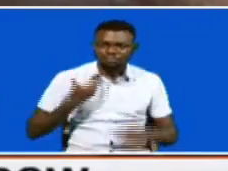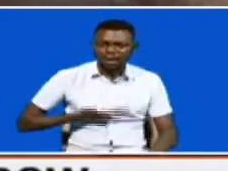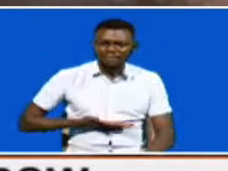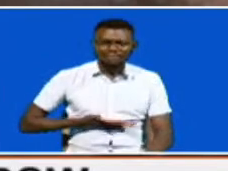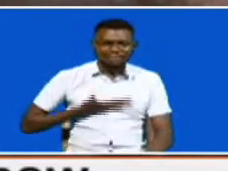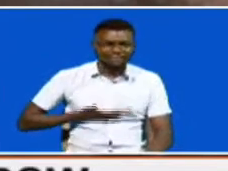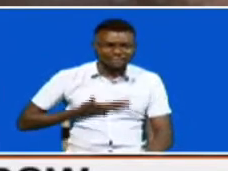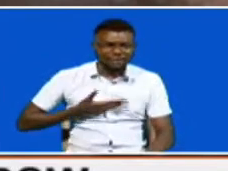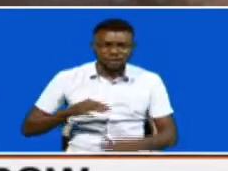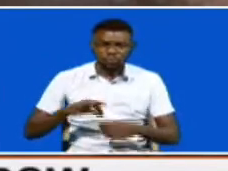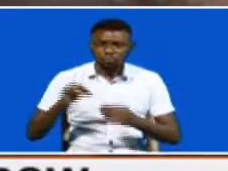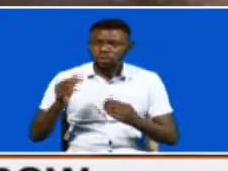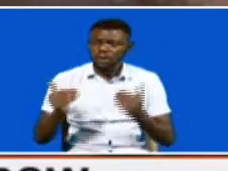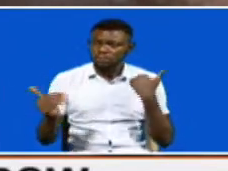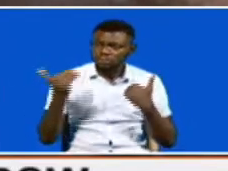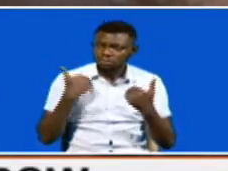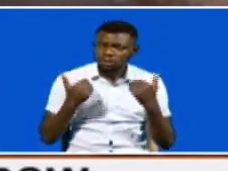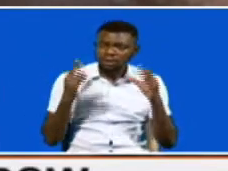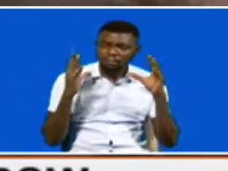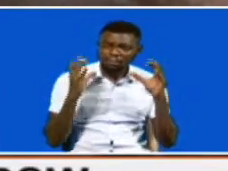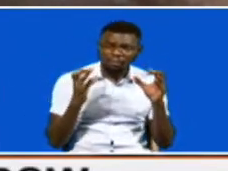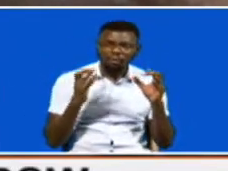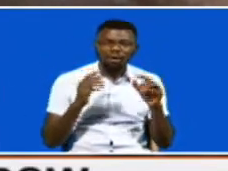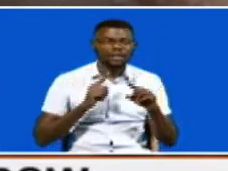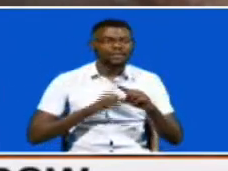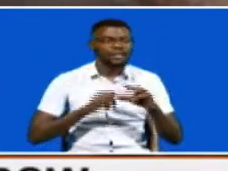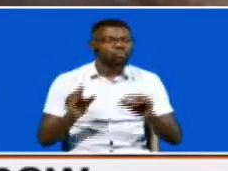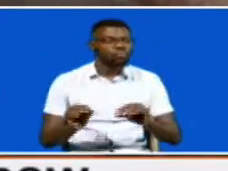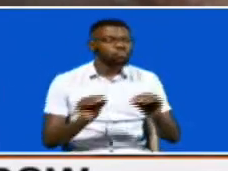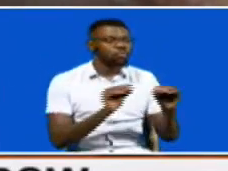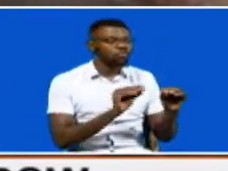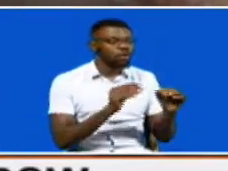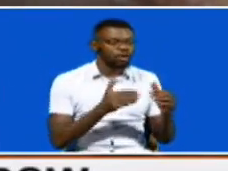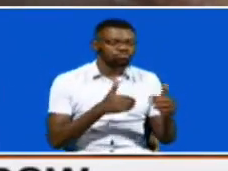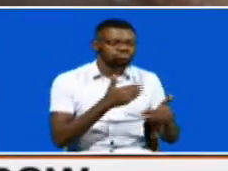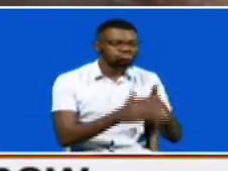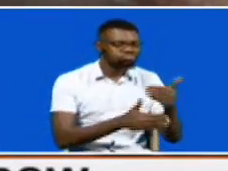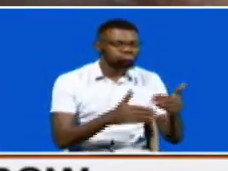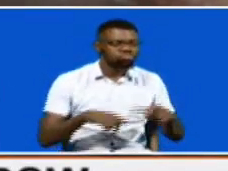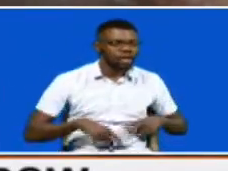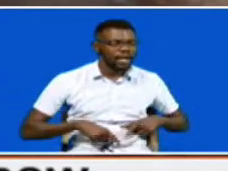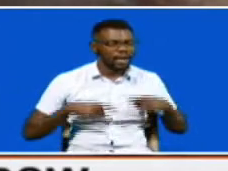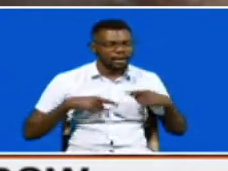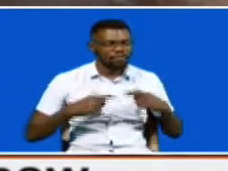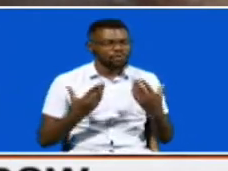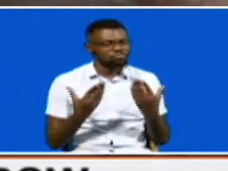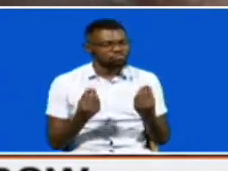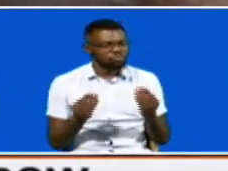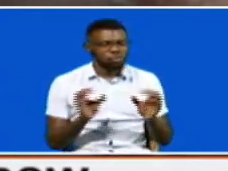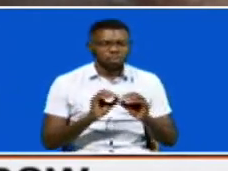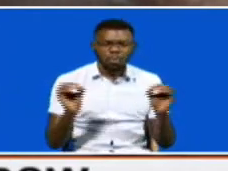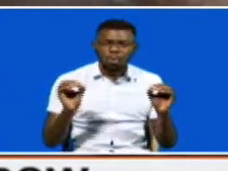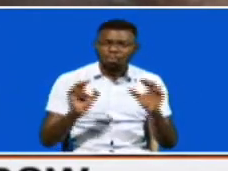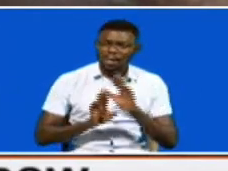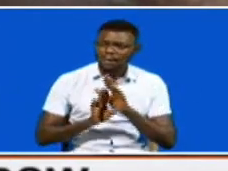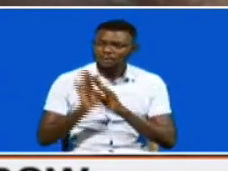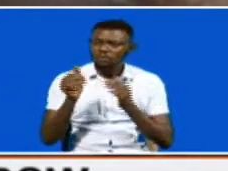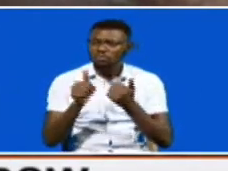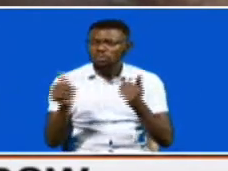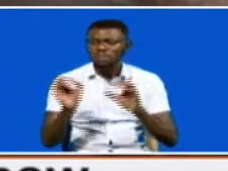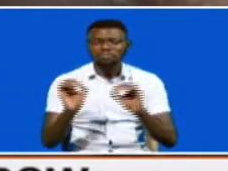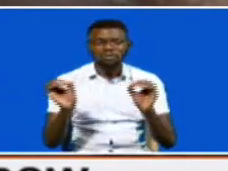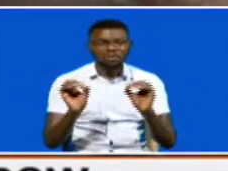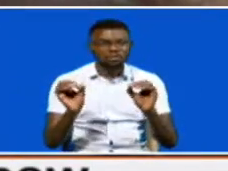tumewahacha, na tukienda huko labda vizazi vyetu vitasambaratika, hatutaendelea kuzaana